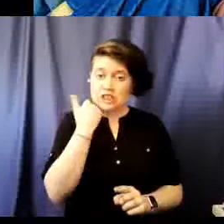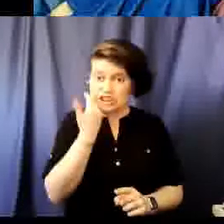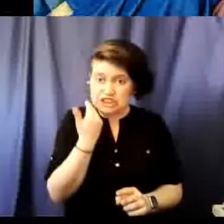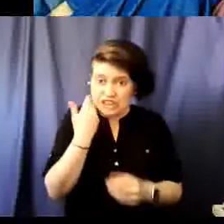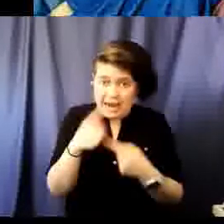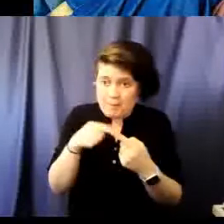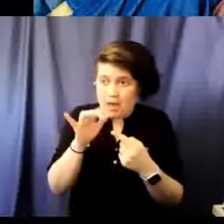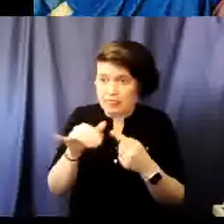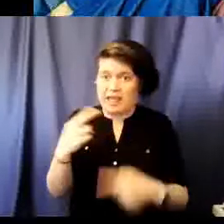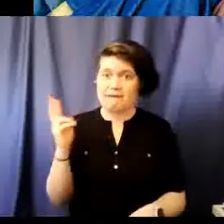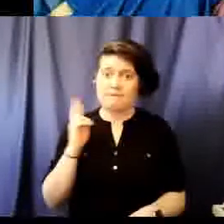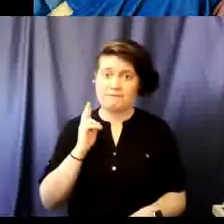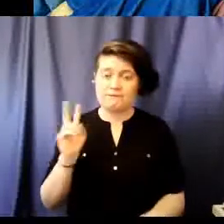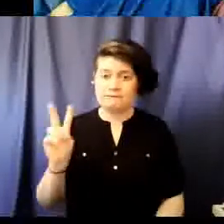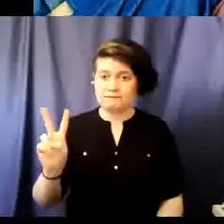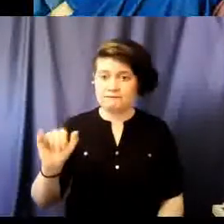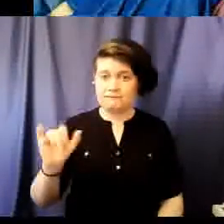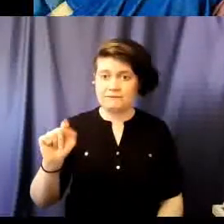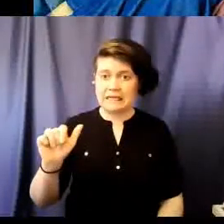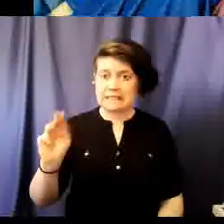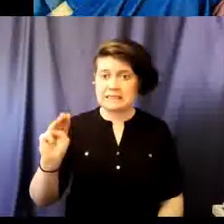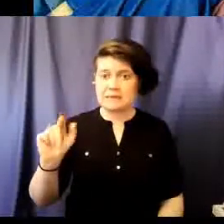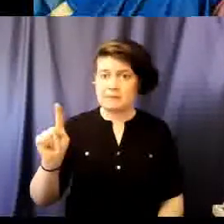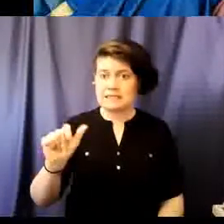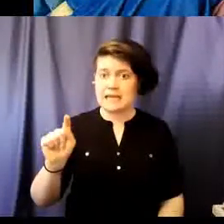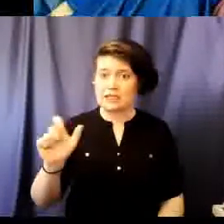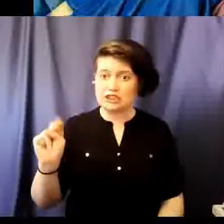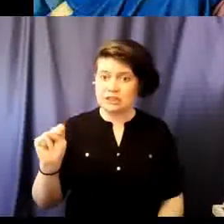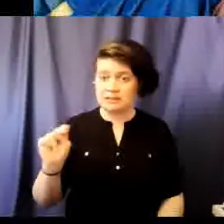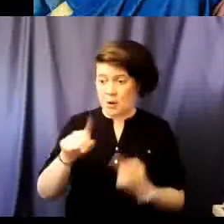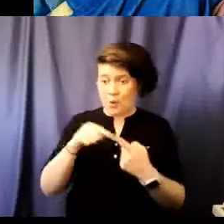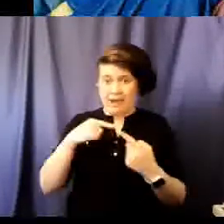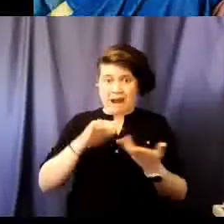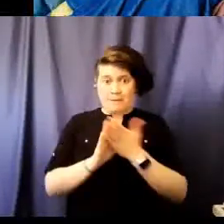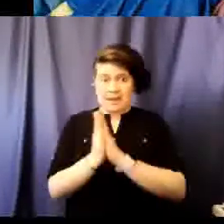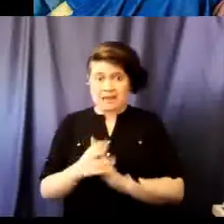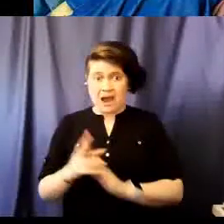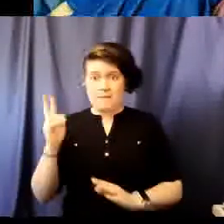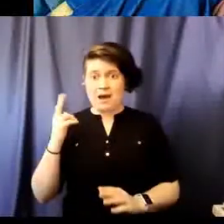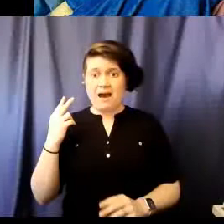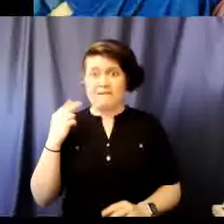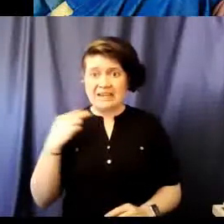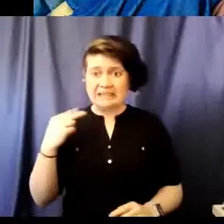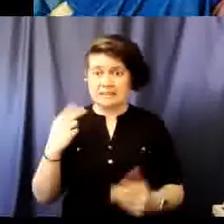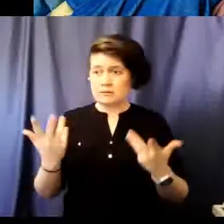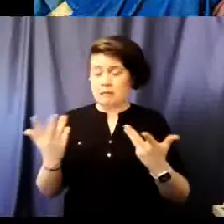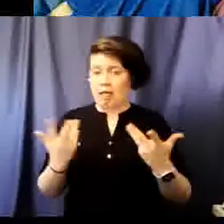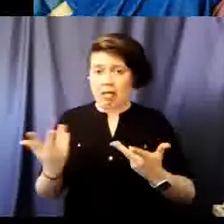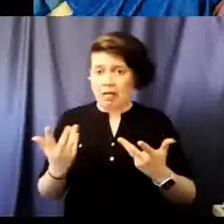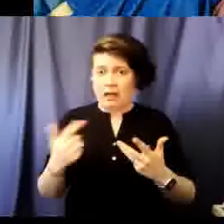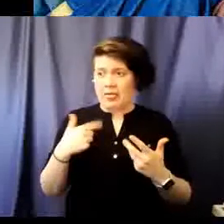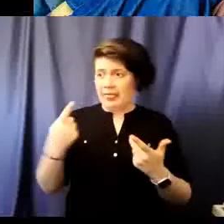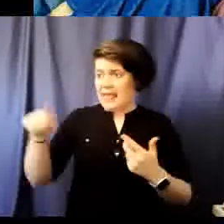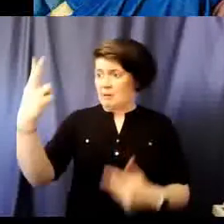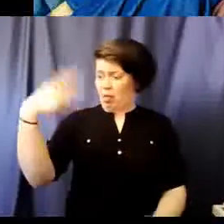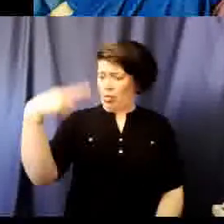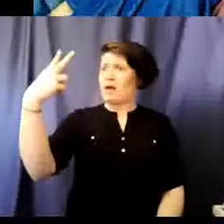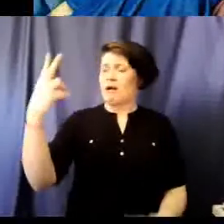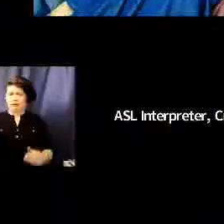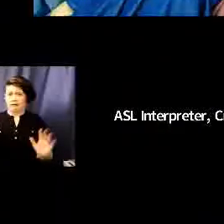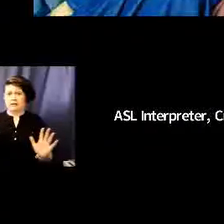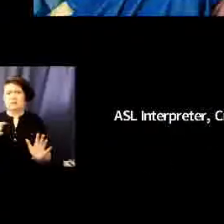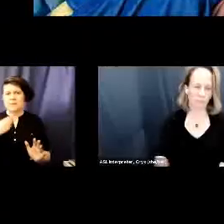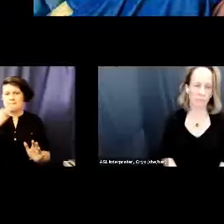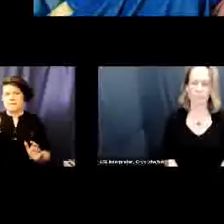could be re-traumatizing for members of the group who went through something similar, so we need to be aware of this as well.